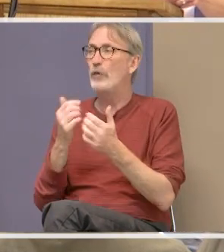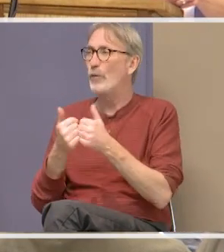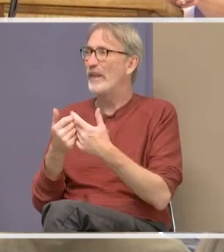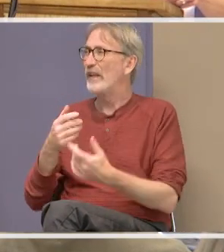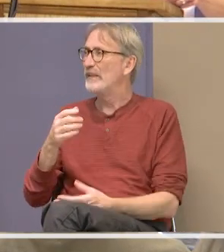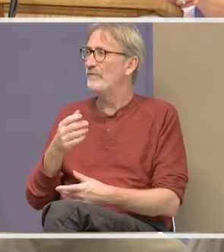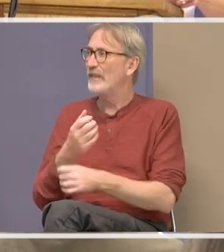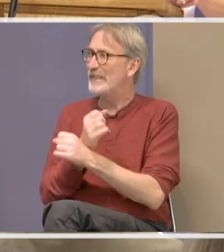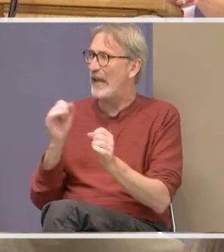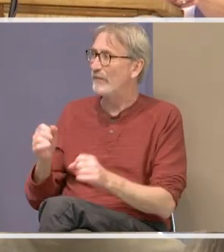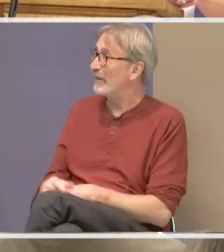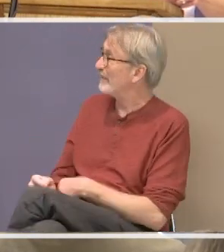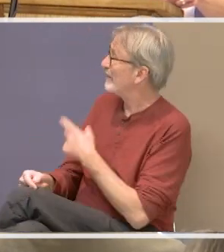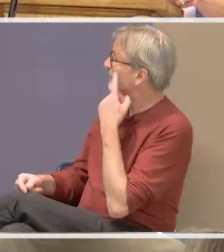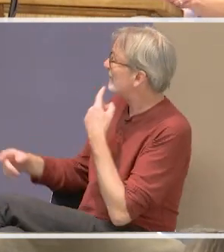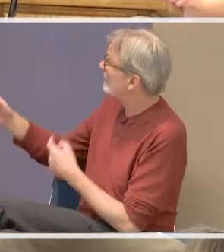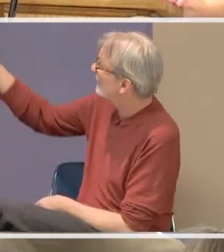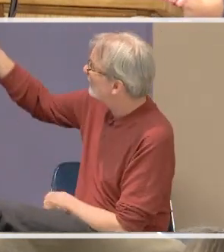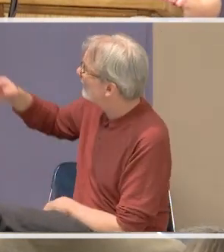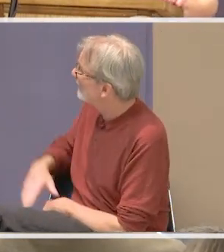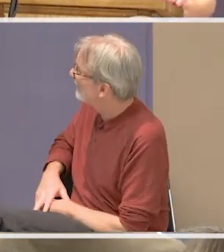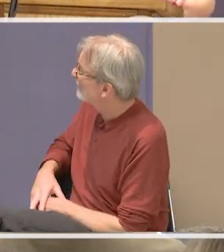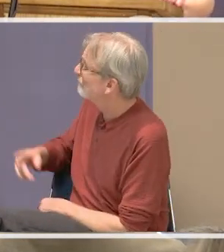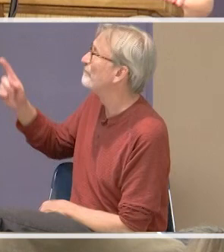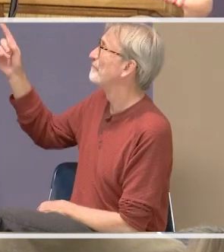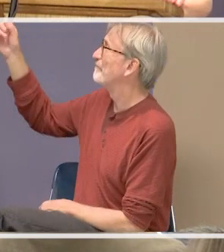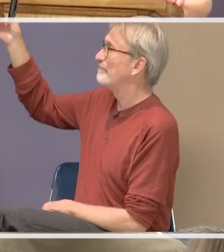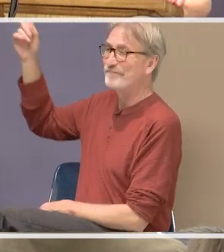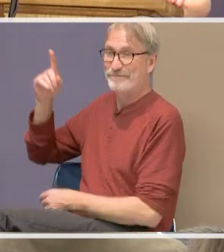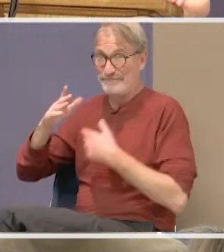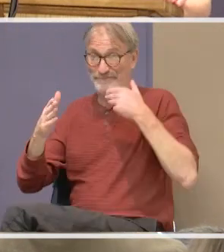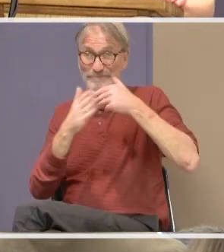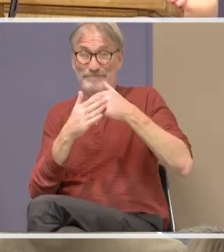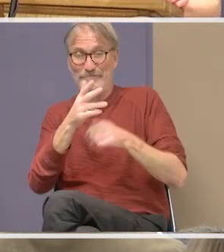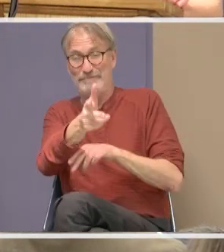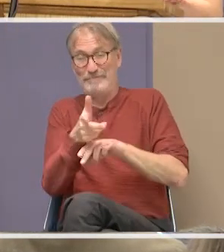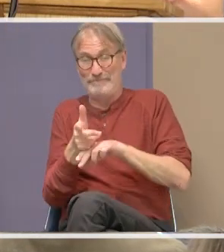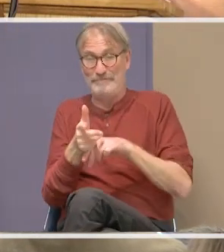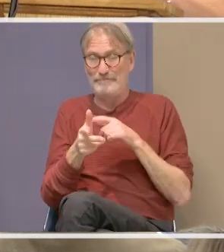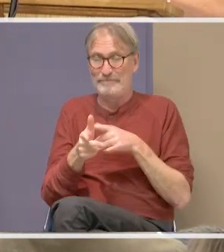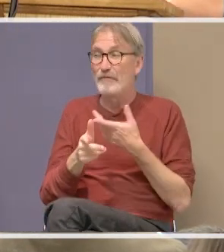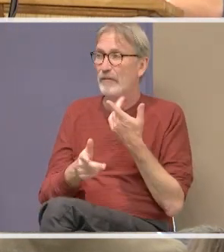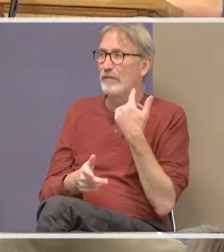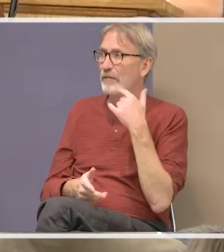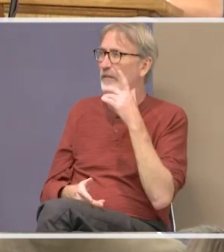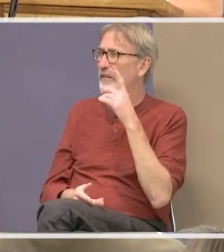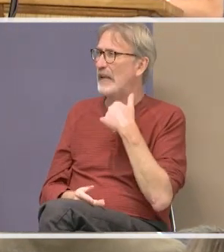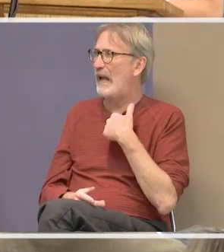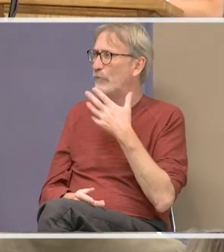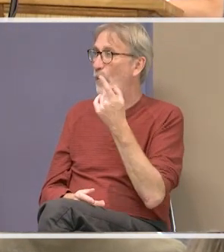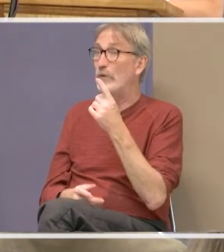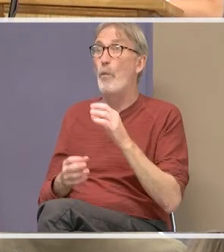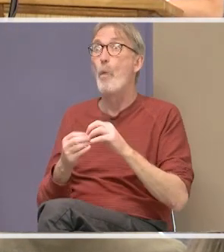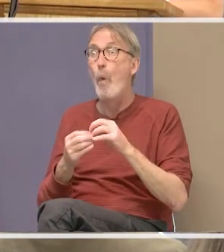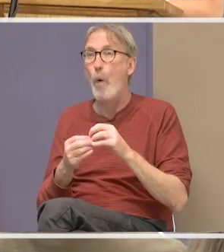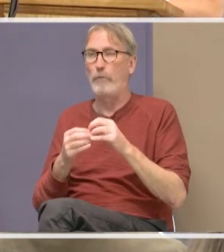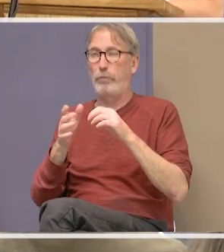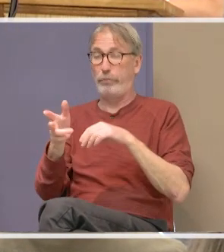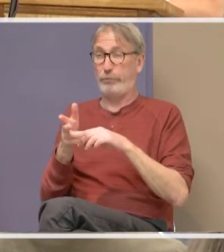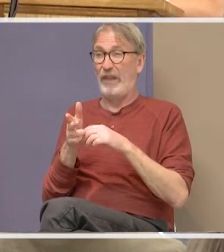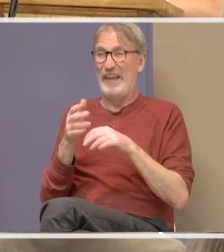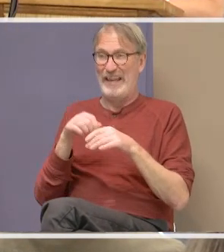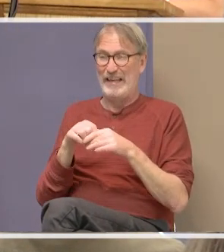And again, look how close that car is parked. The picture that I have actually has a car about three feet into the